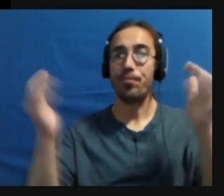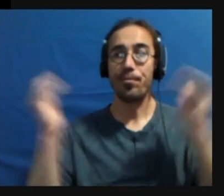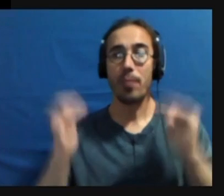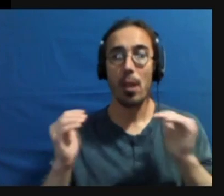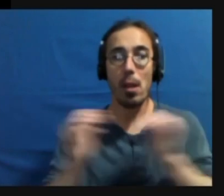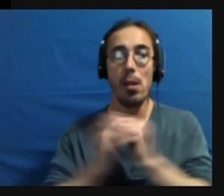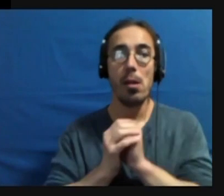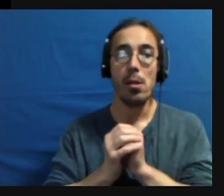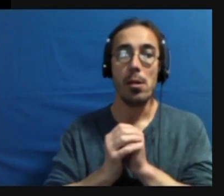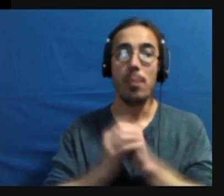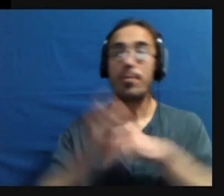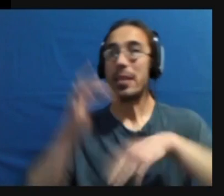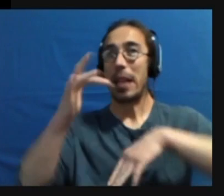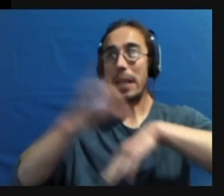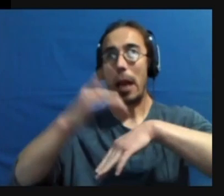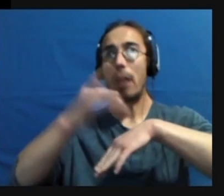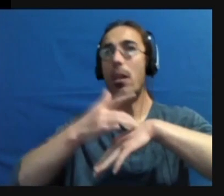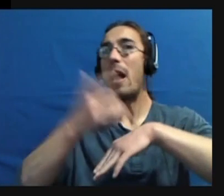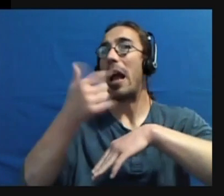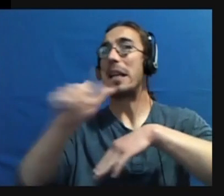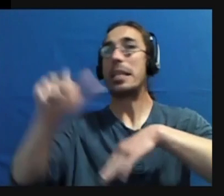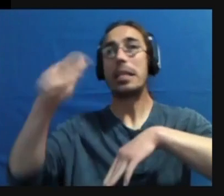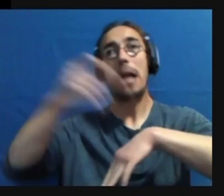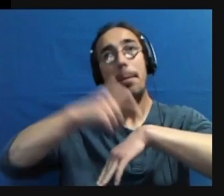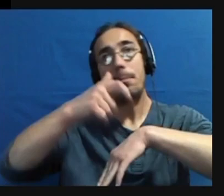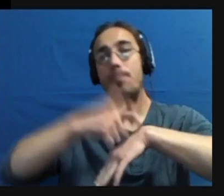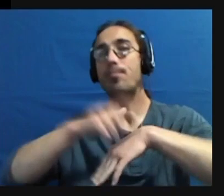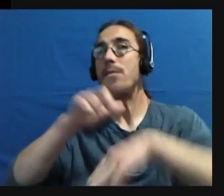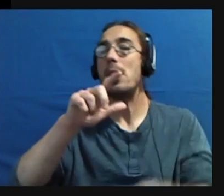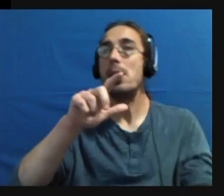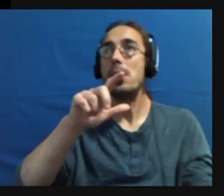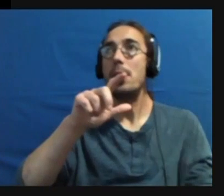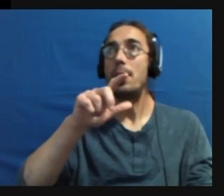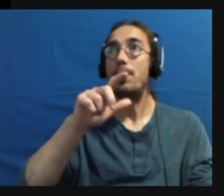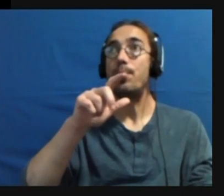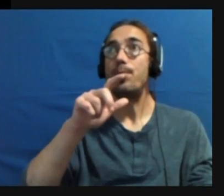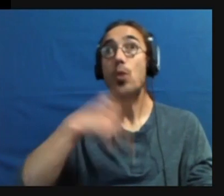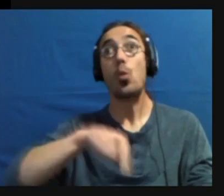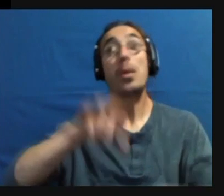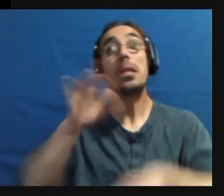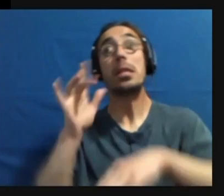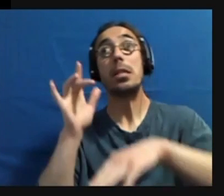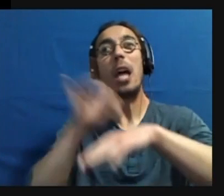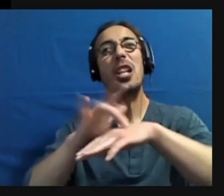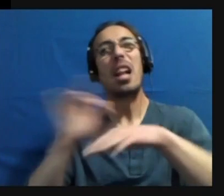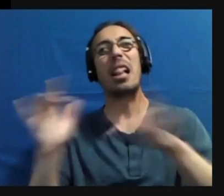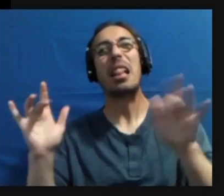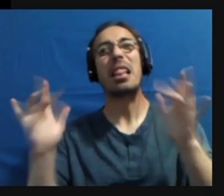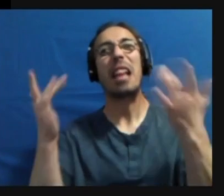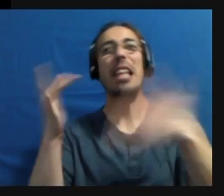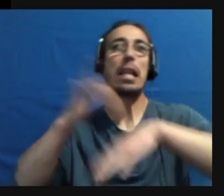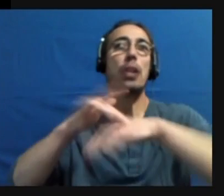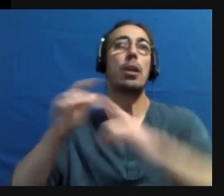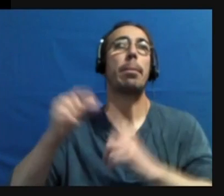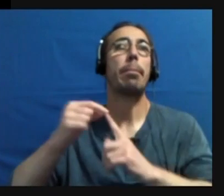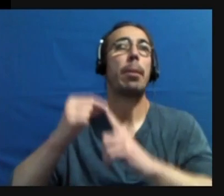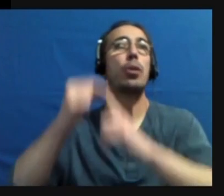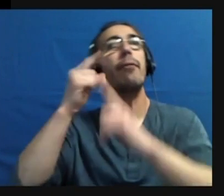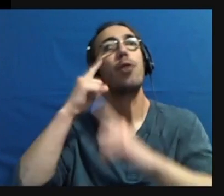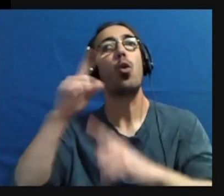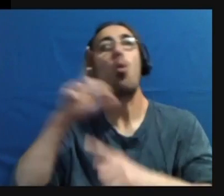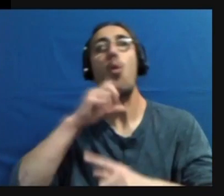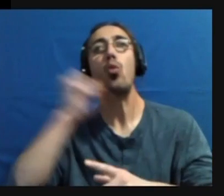We have tactile. So anytime that we have touch, we may, light touch especially may be hurtful to people,